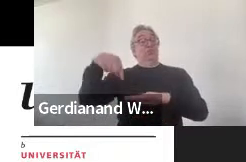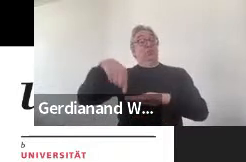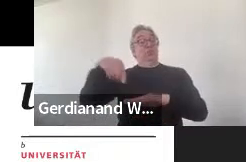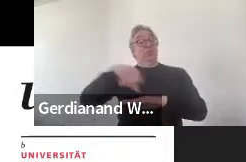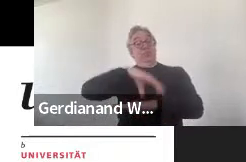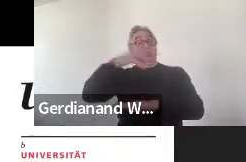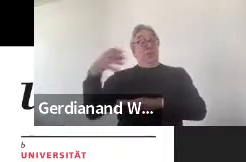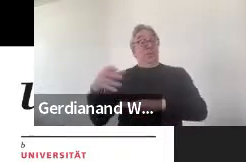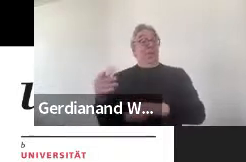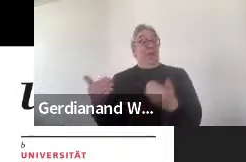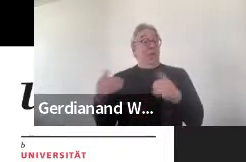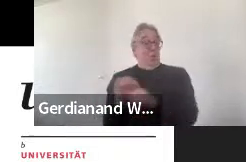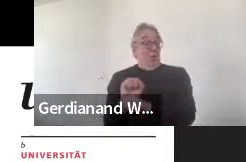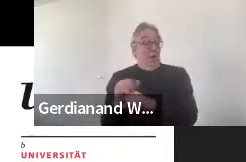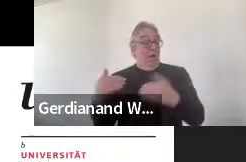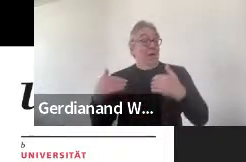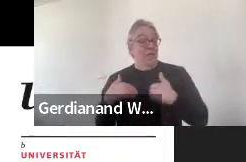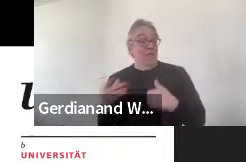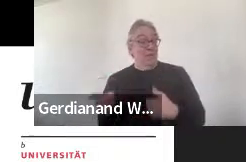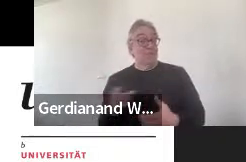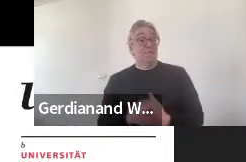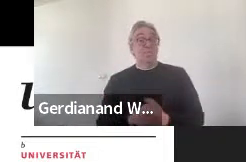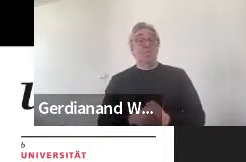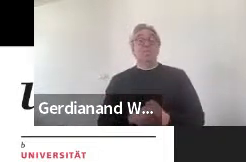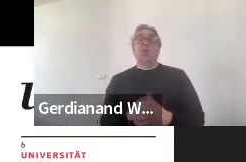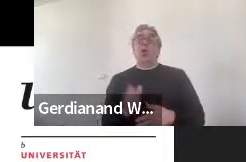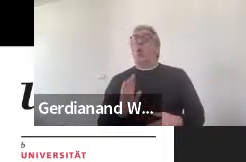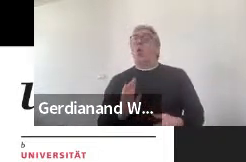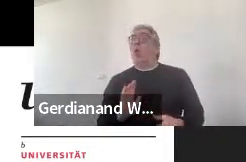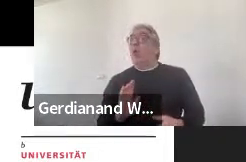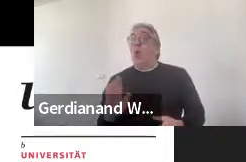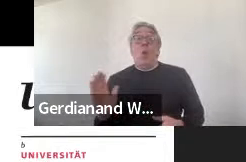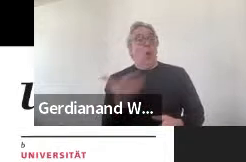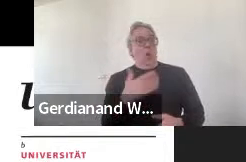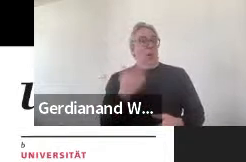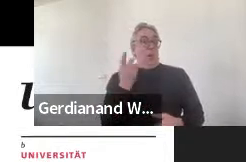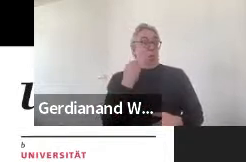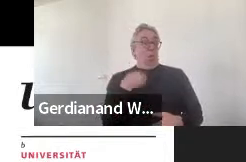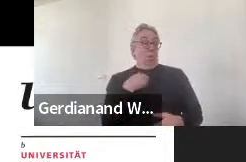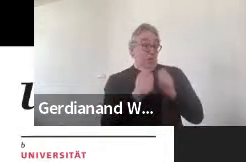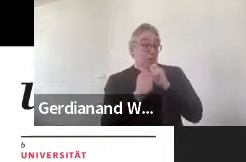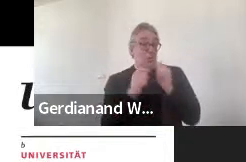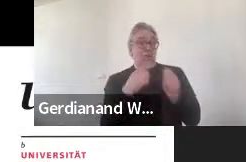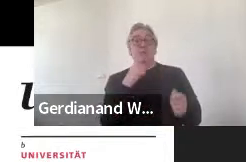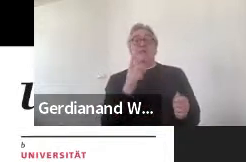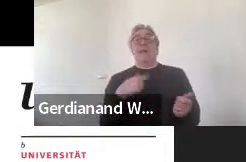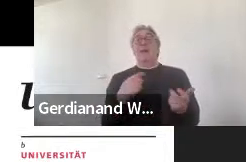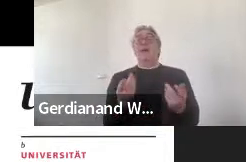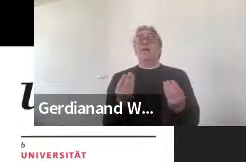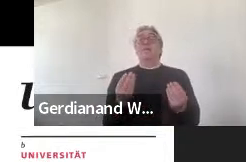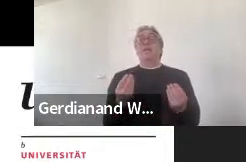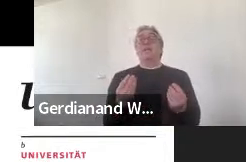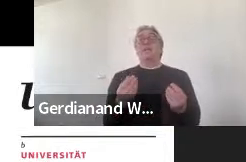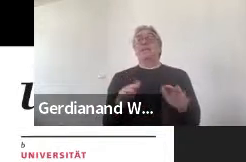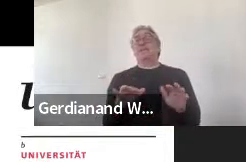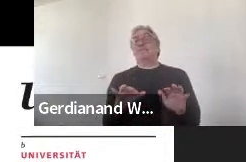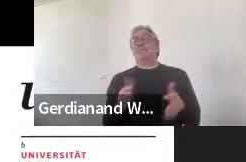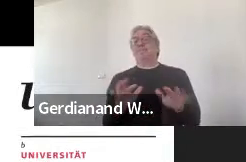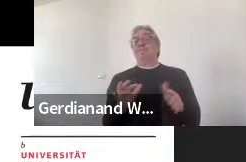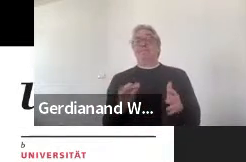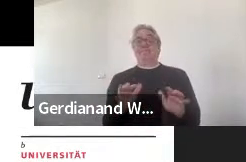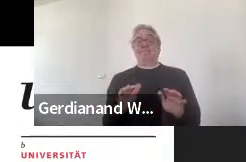working. All women we interviewed reported that their economical situation is